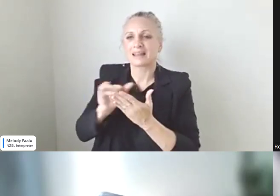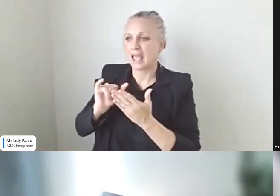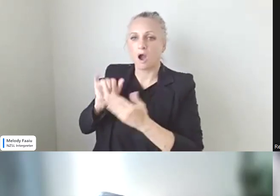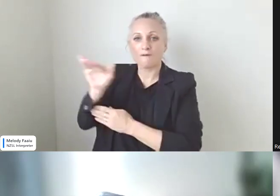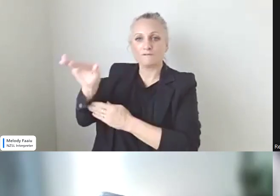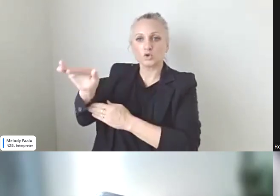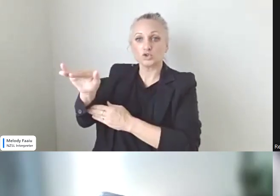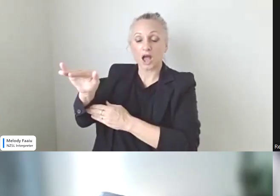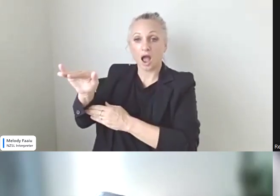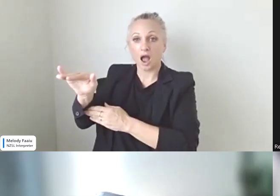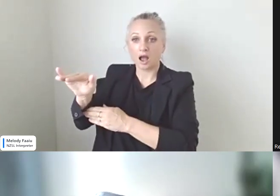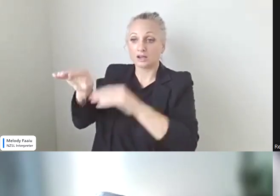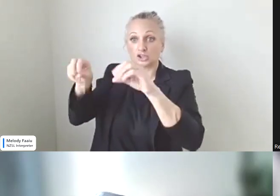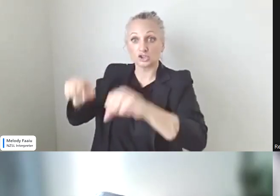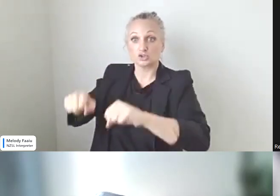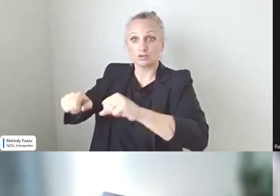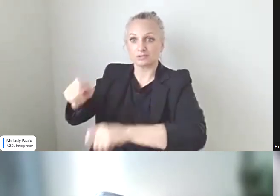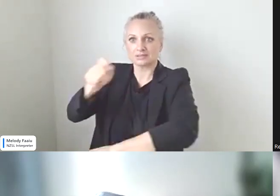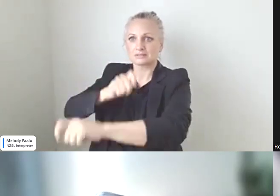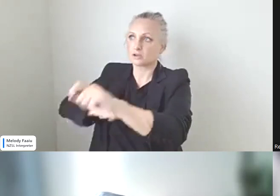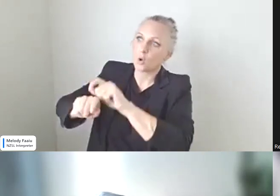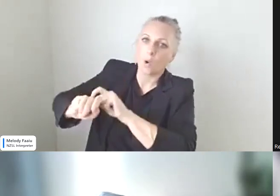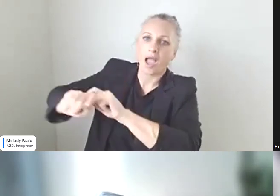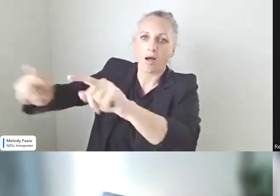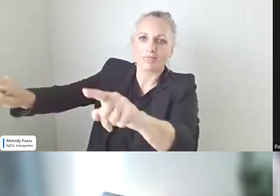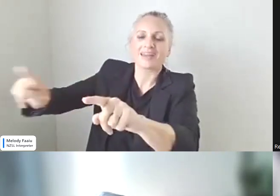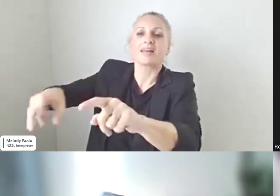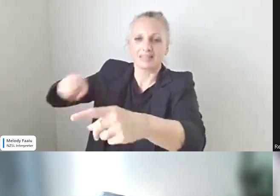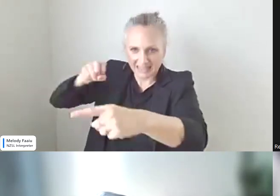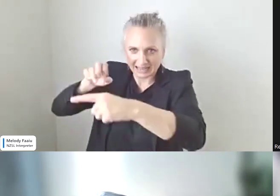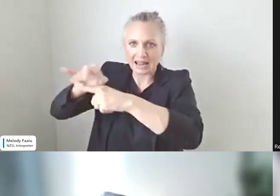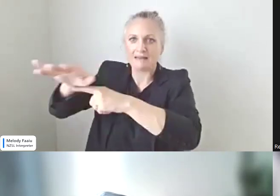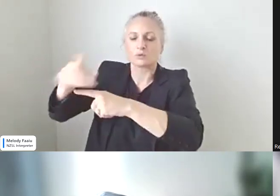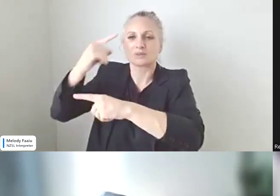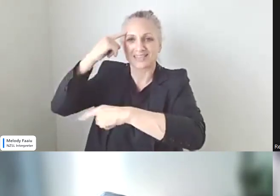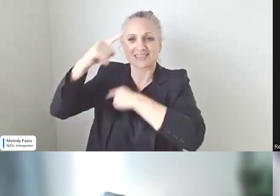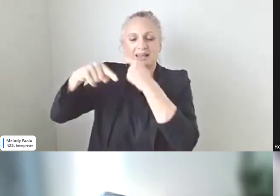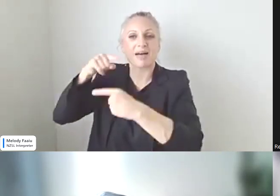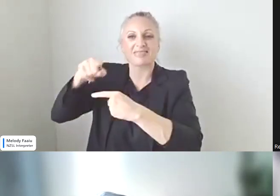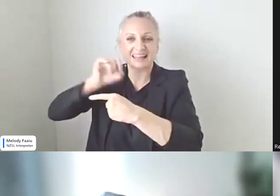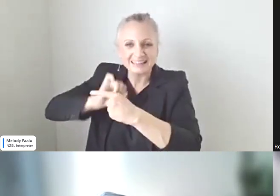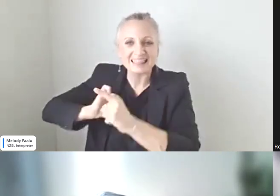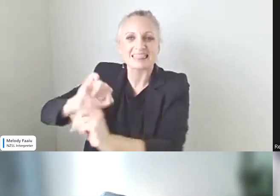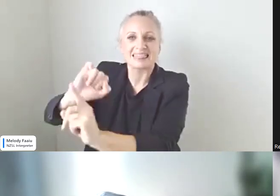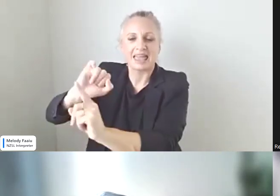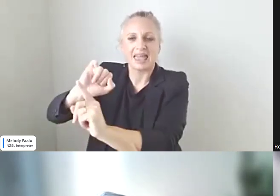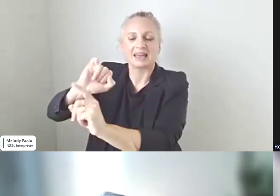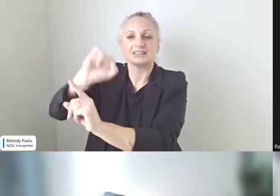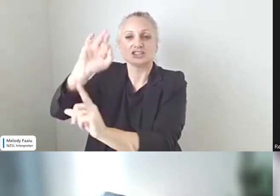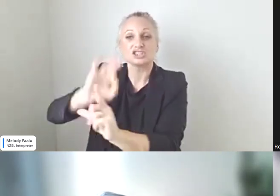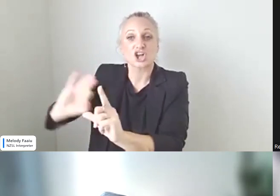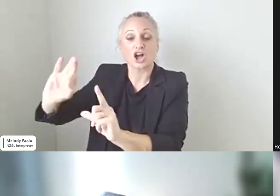who prioritize inclusivity in their designs. So, in conclusion, yes,